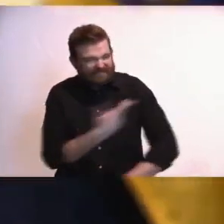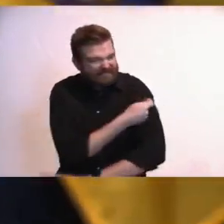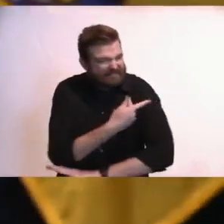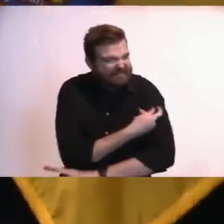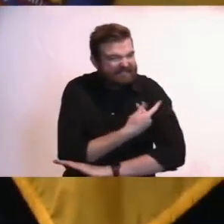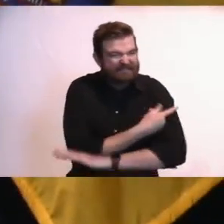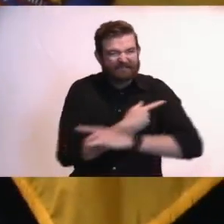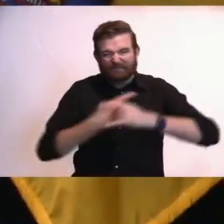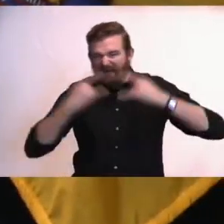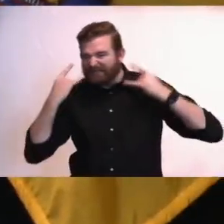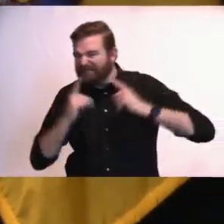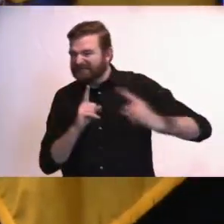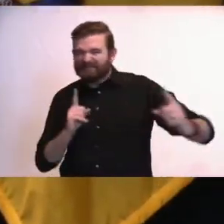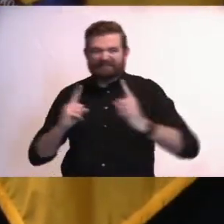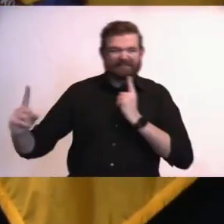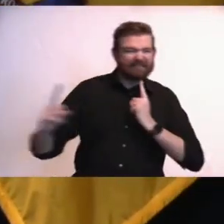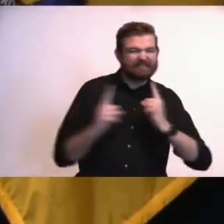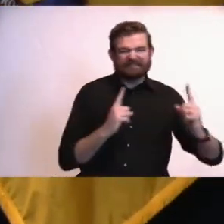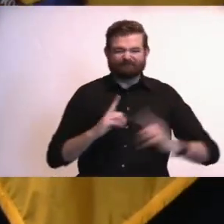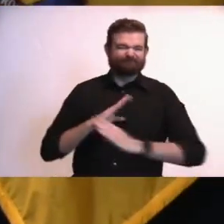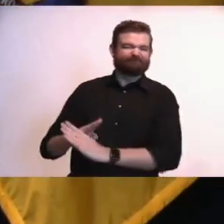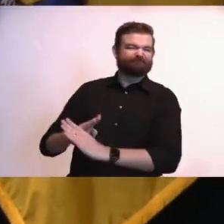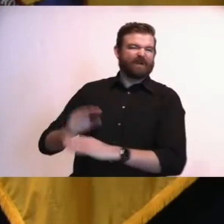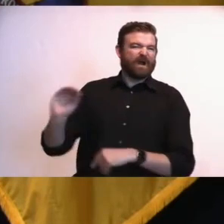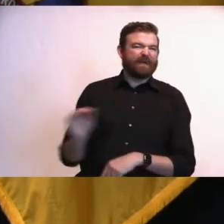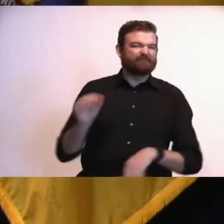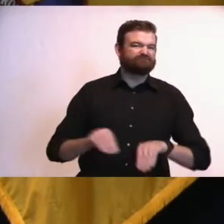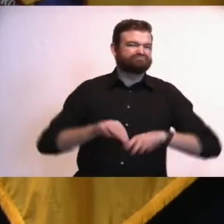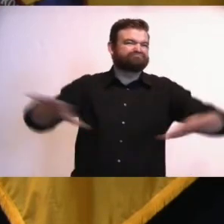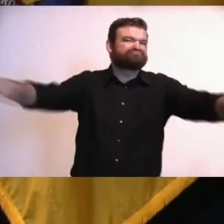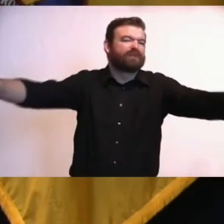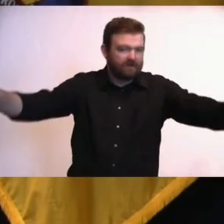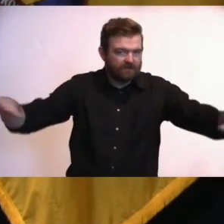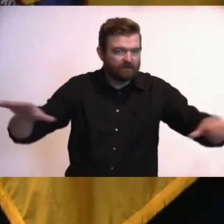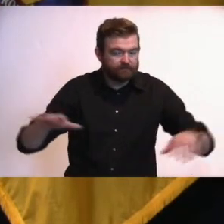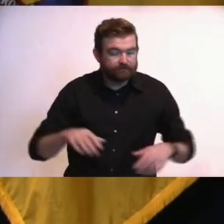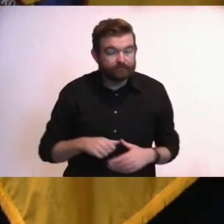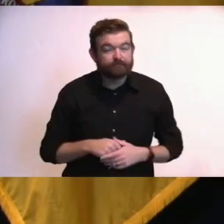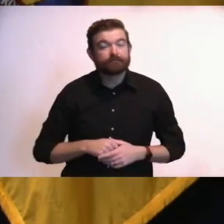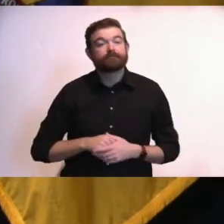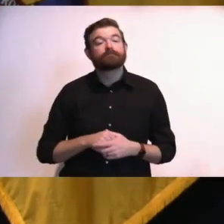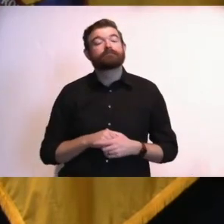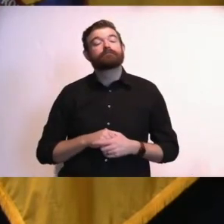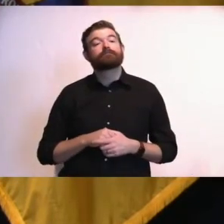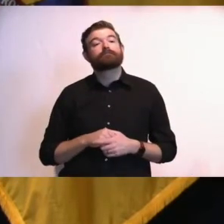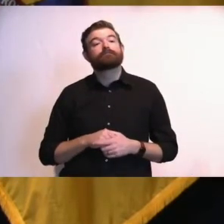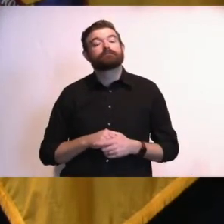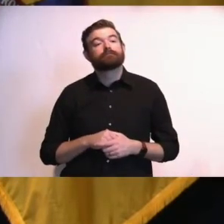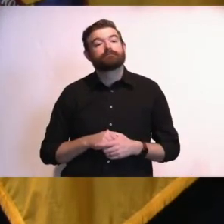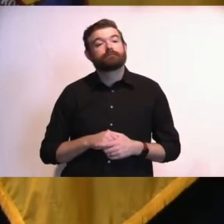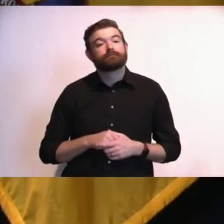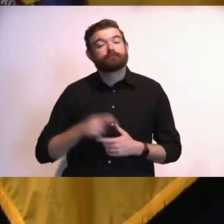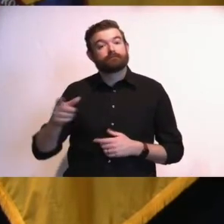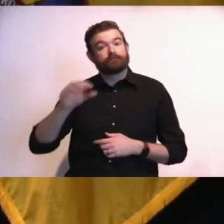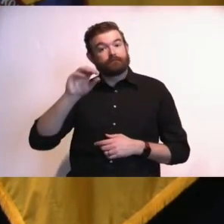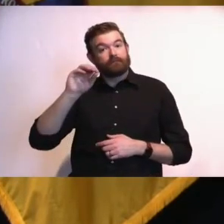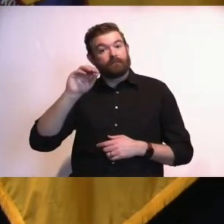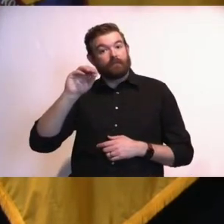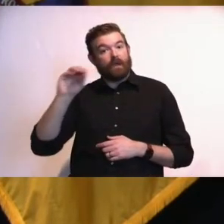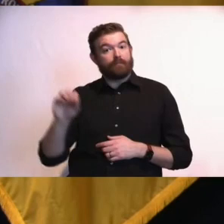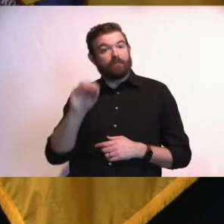the Omicron story has been crafted or framed by